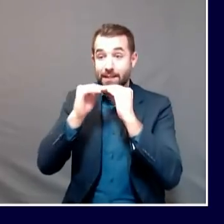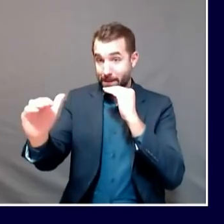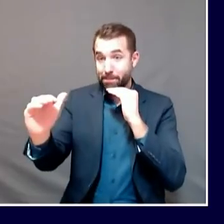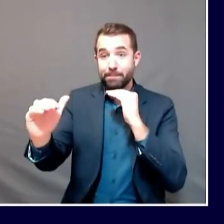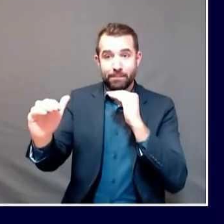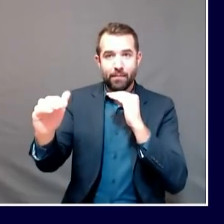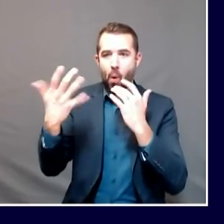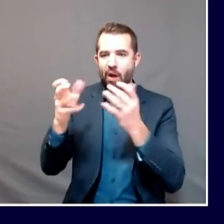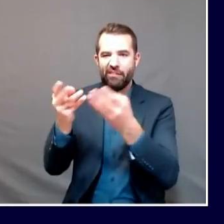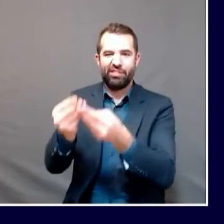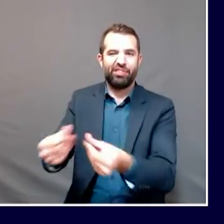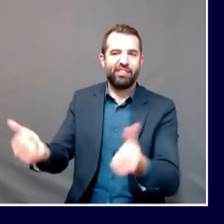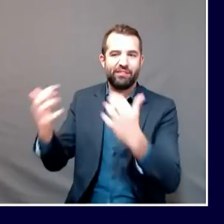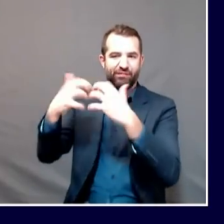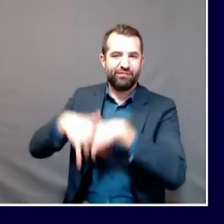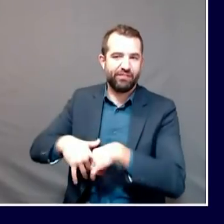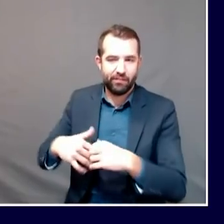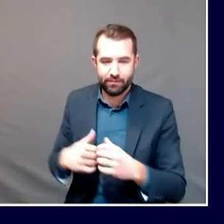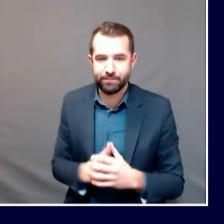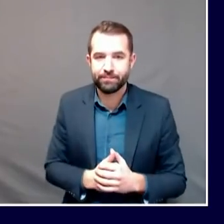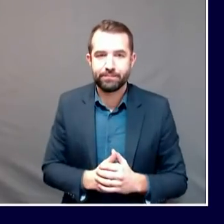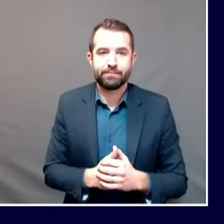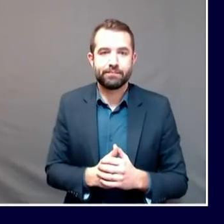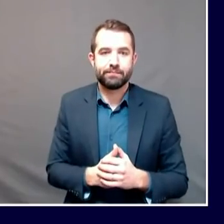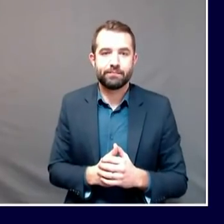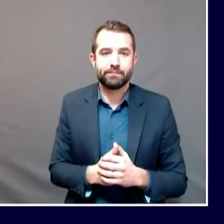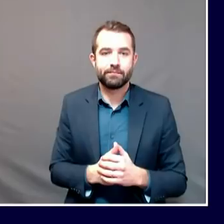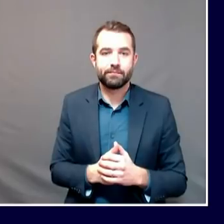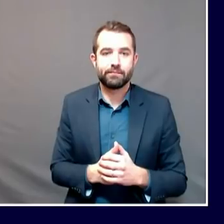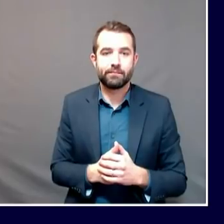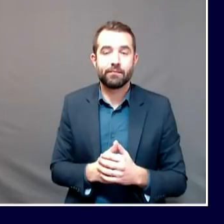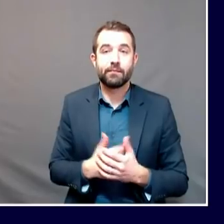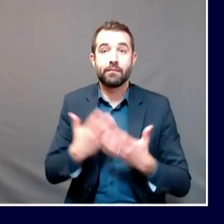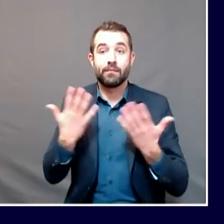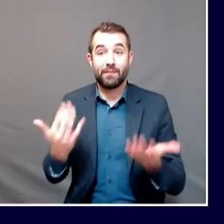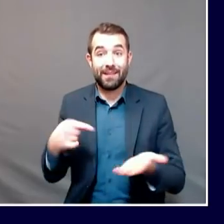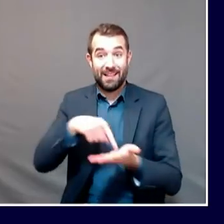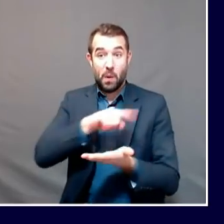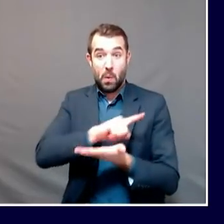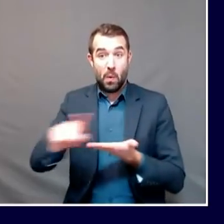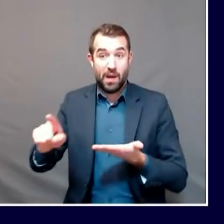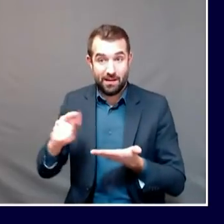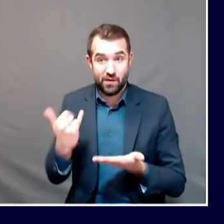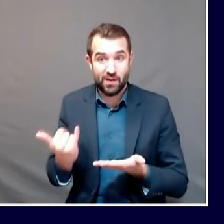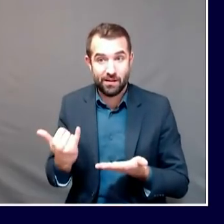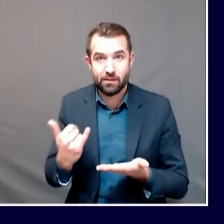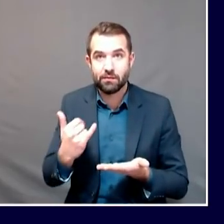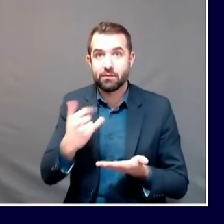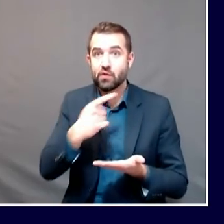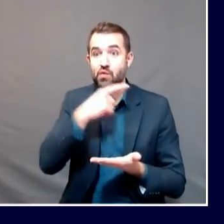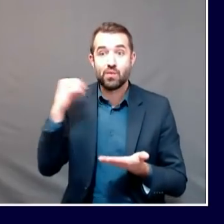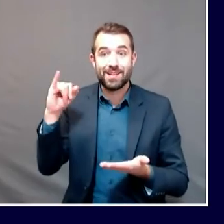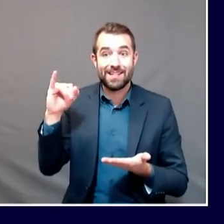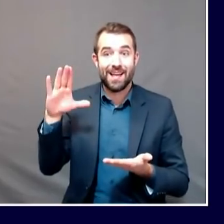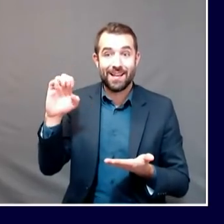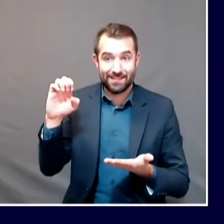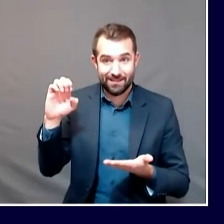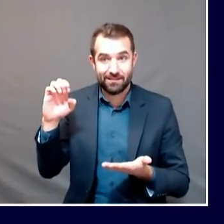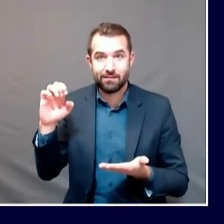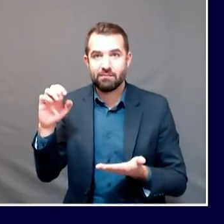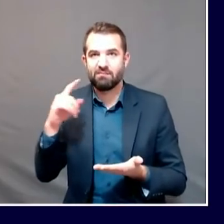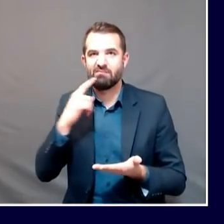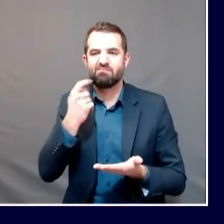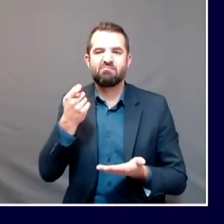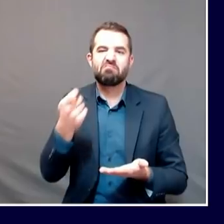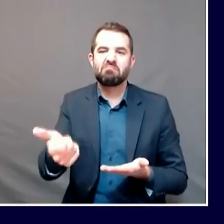Now, we actually did not need to utilize for this week that much dry ice. And that's because for months now,